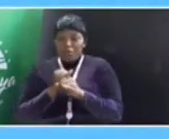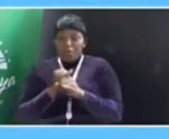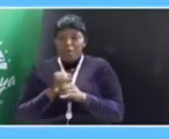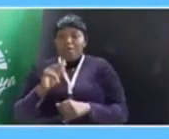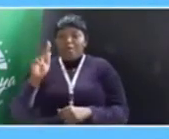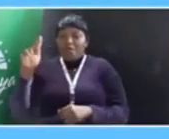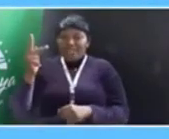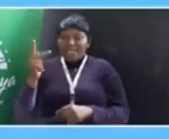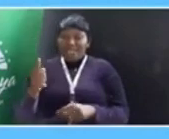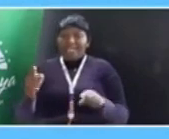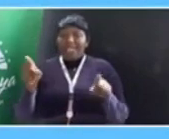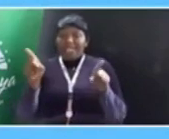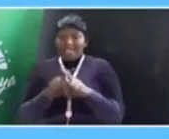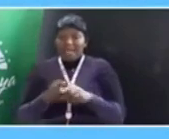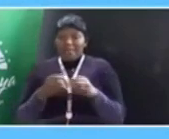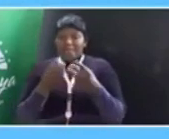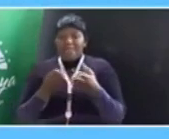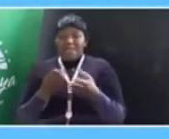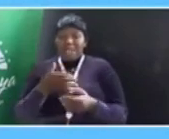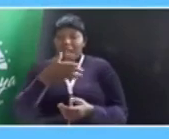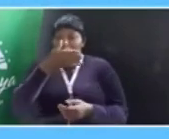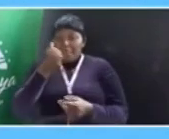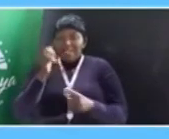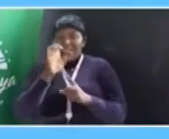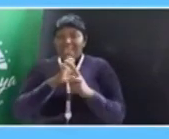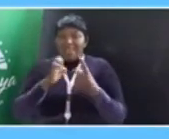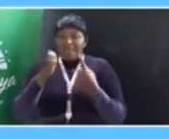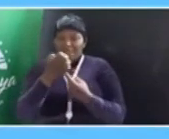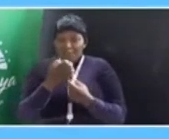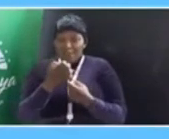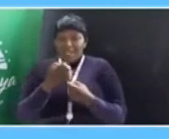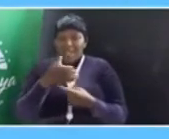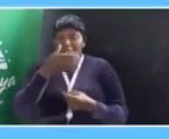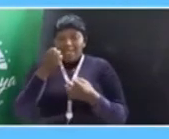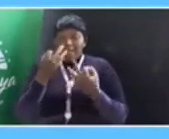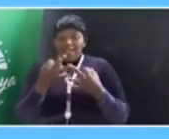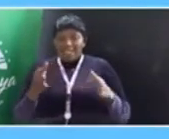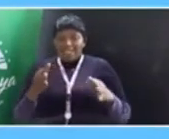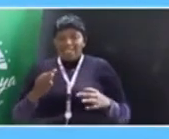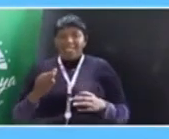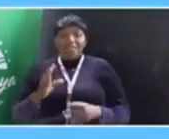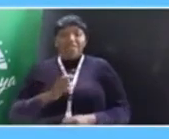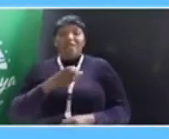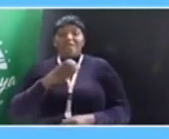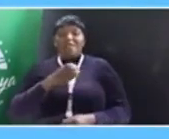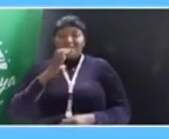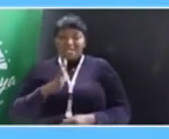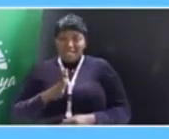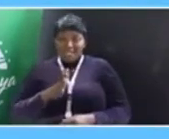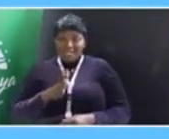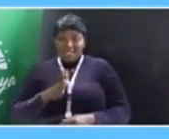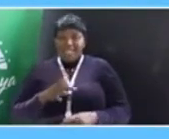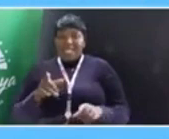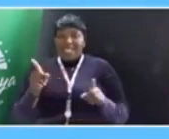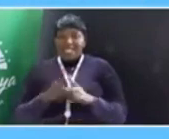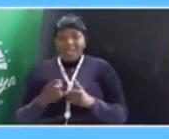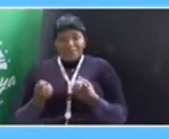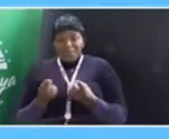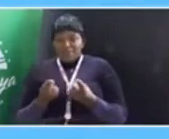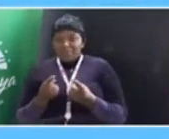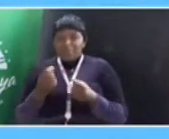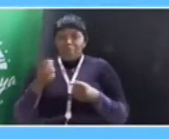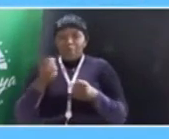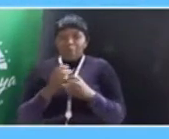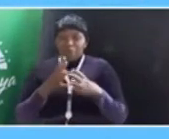and creating a better environment and better facilities for our visitors. Our comprehensive development